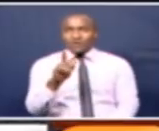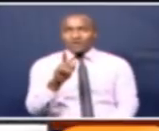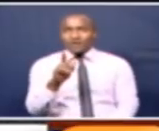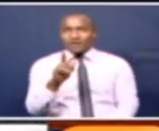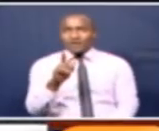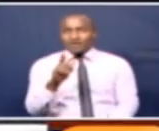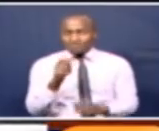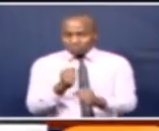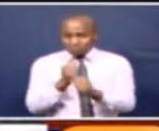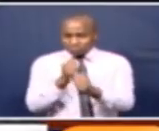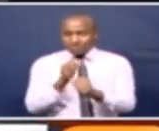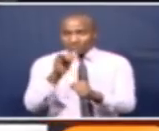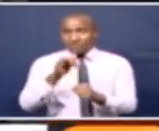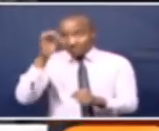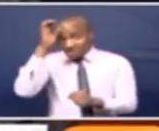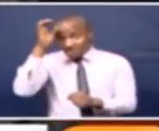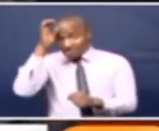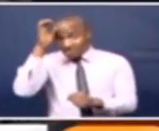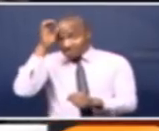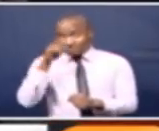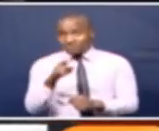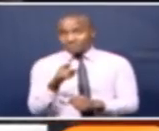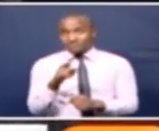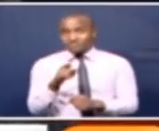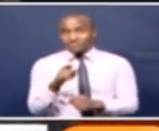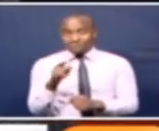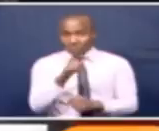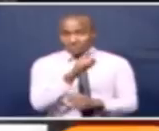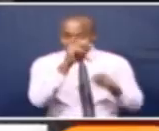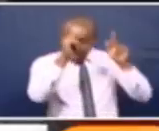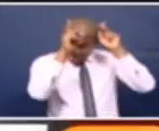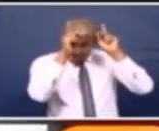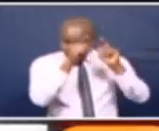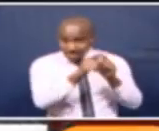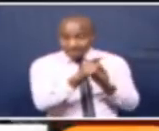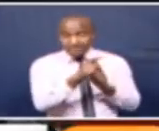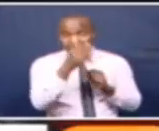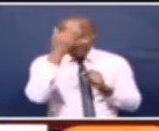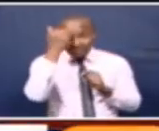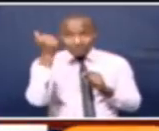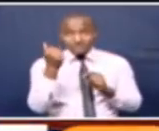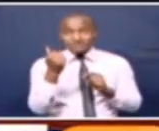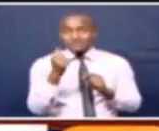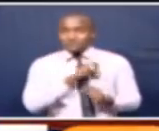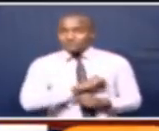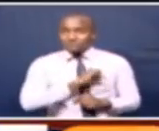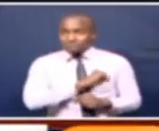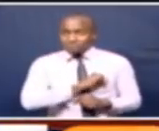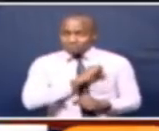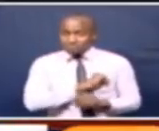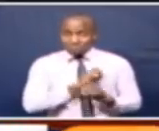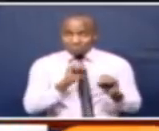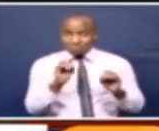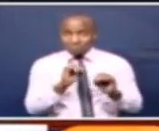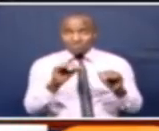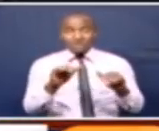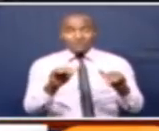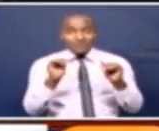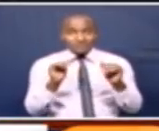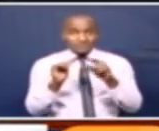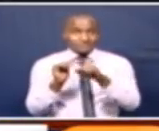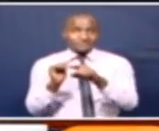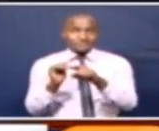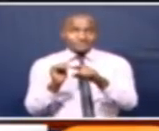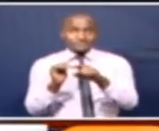Royal Rift from Eldoret. That's a shuttle? Yeah, to Kakamega. So because they were getting impatient, they waited for her